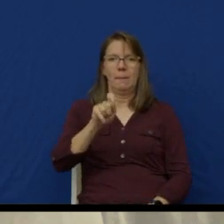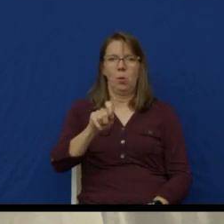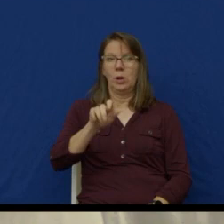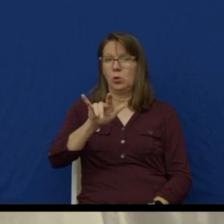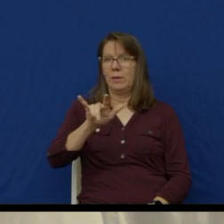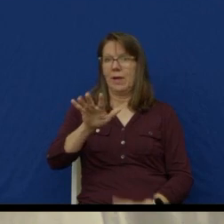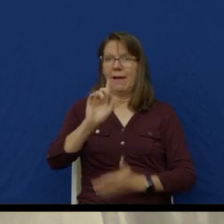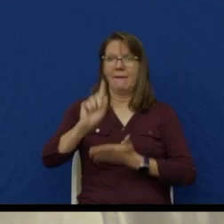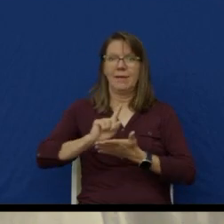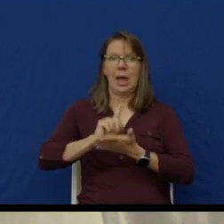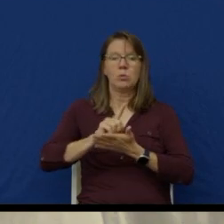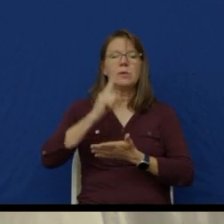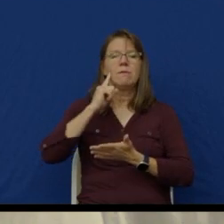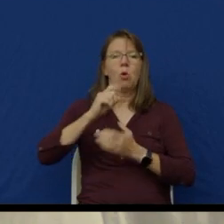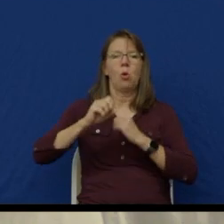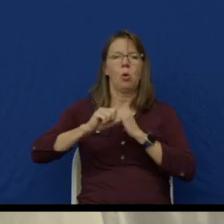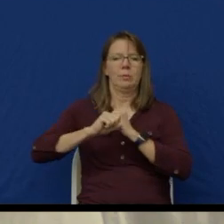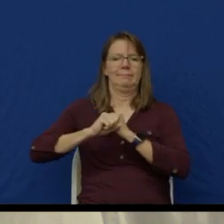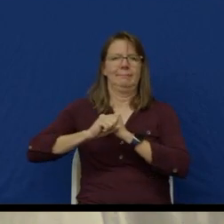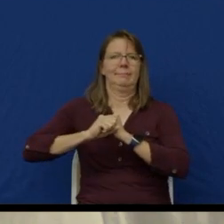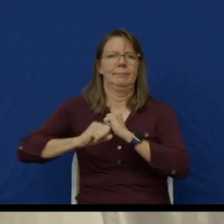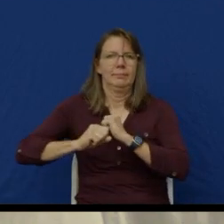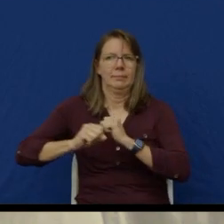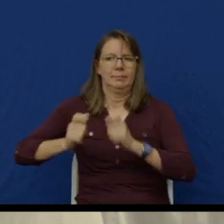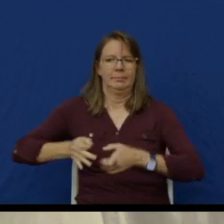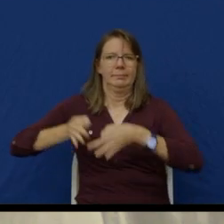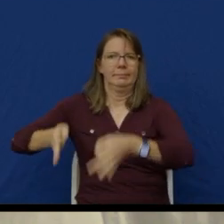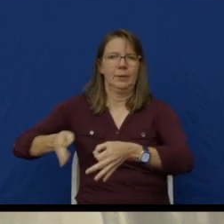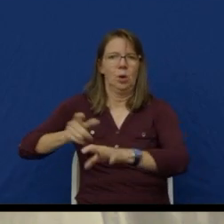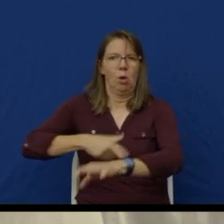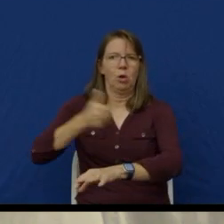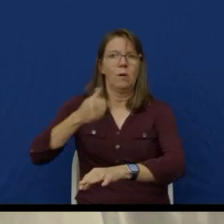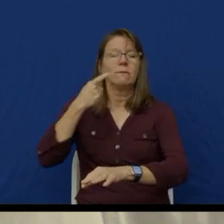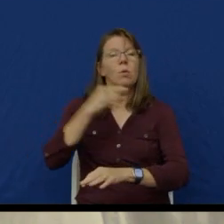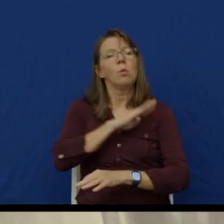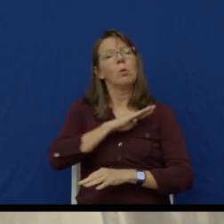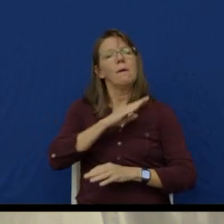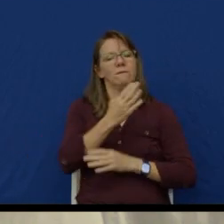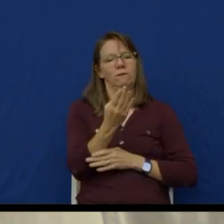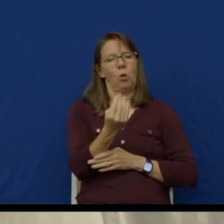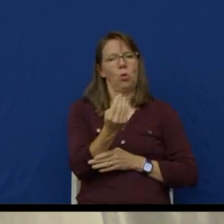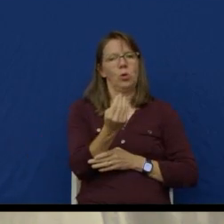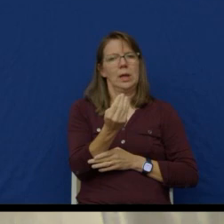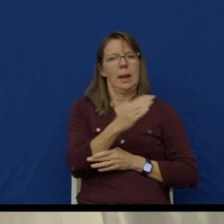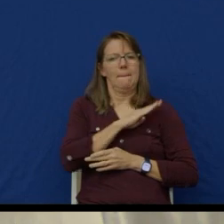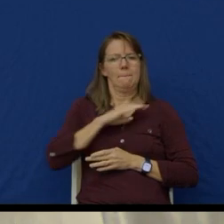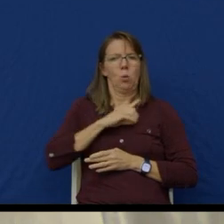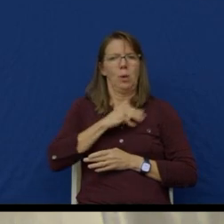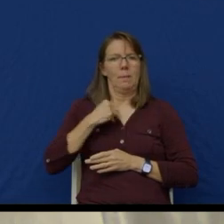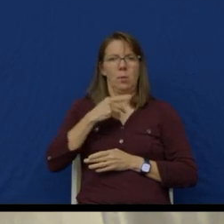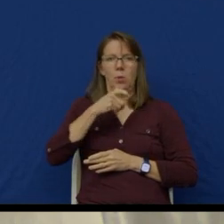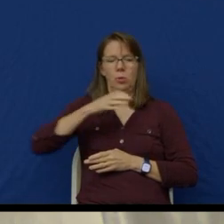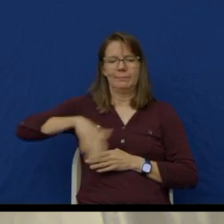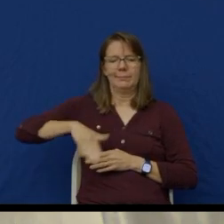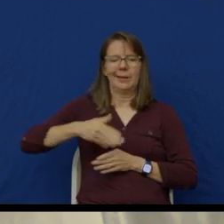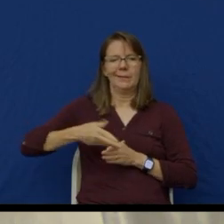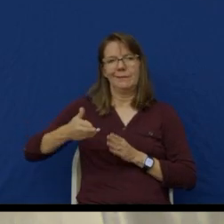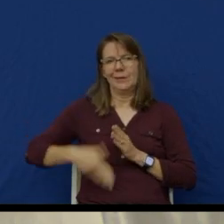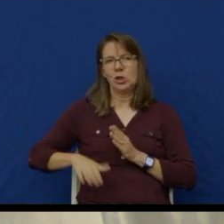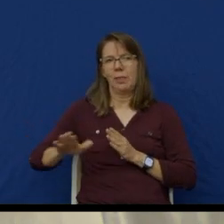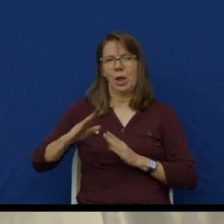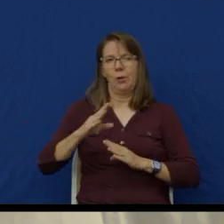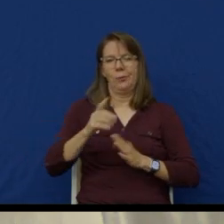extension for those 15 board members who did not complete